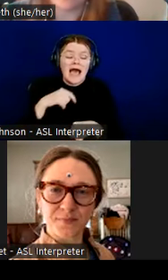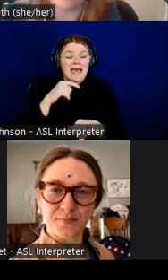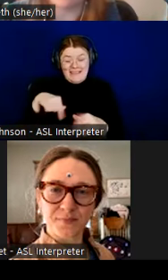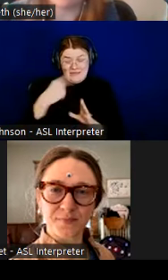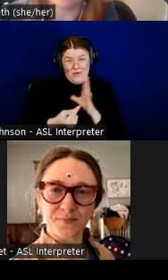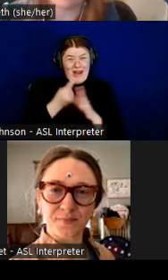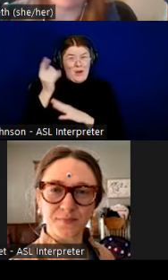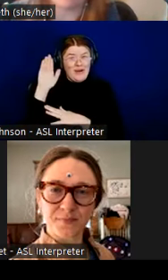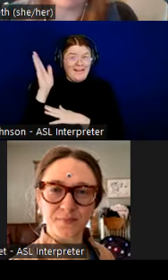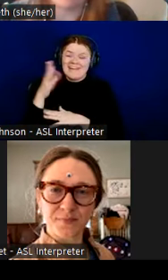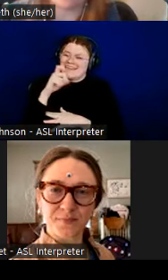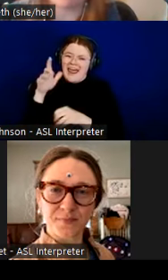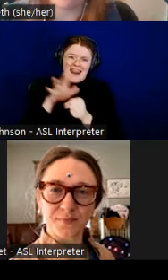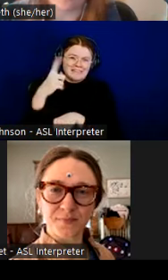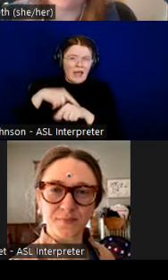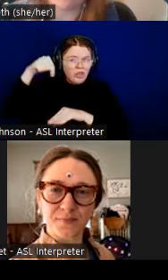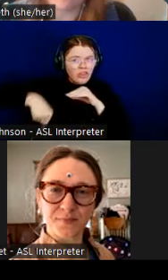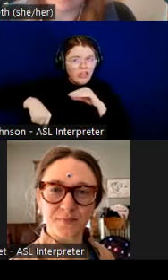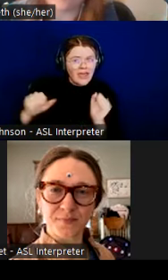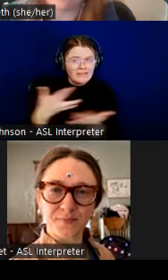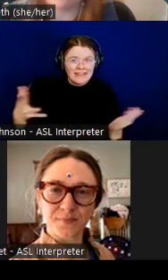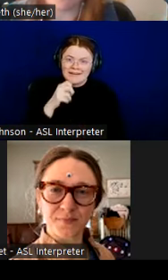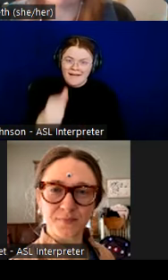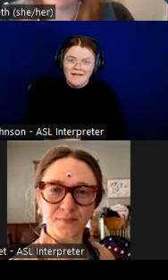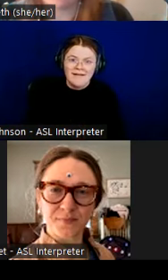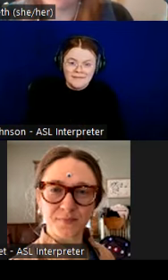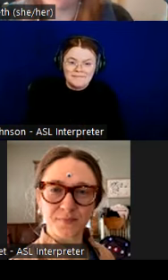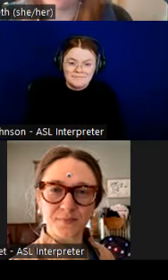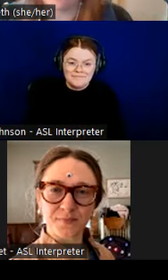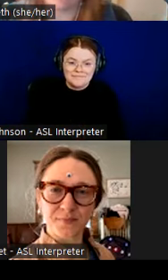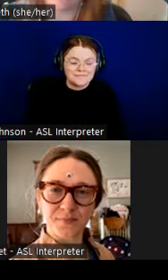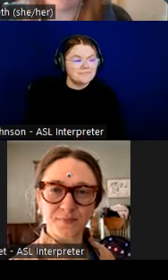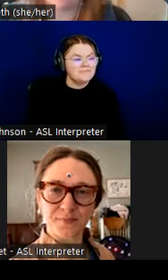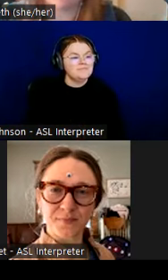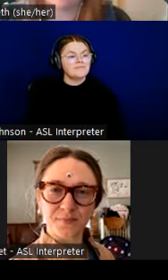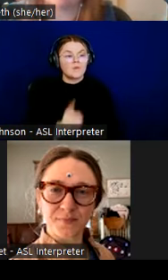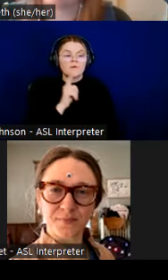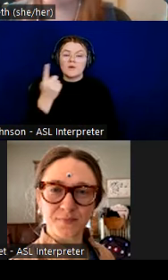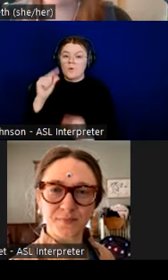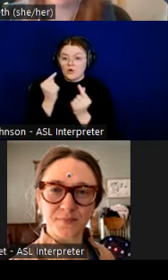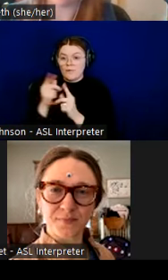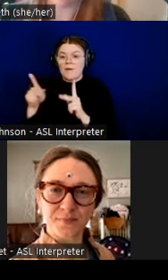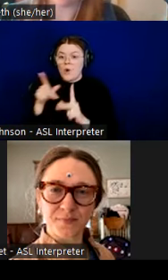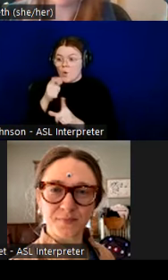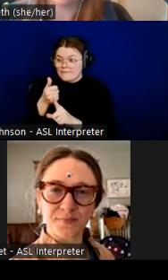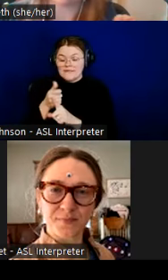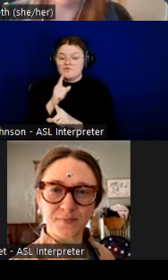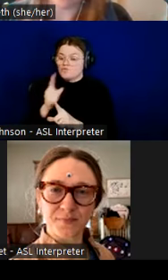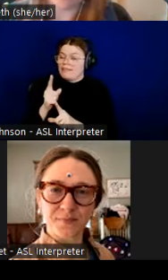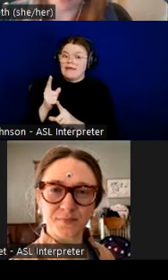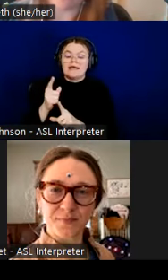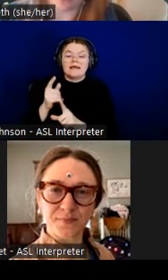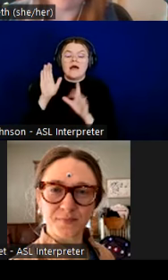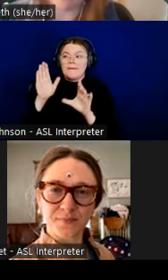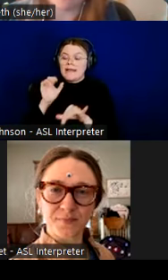say is there is one group of people who have covered resistive violence very well for